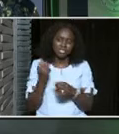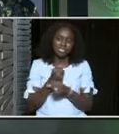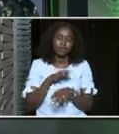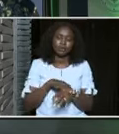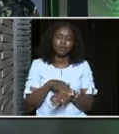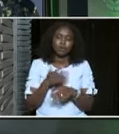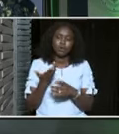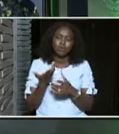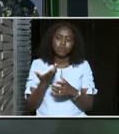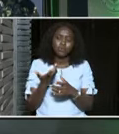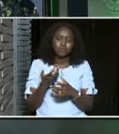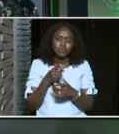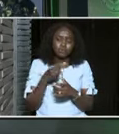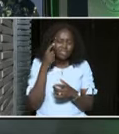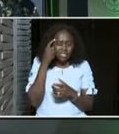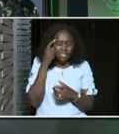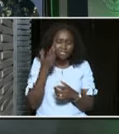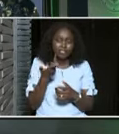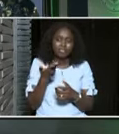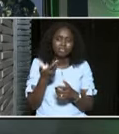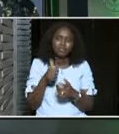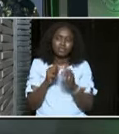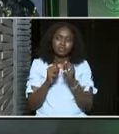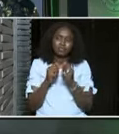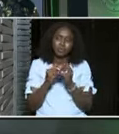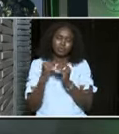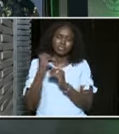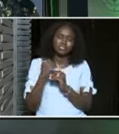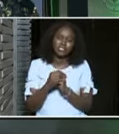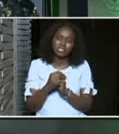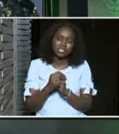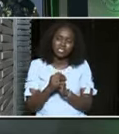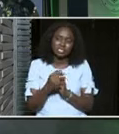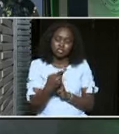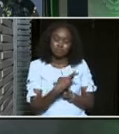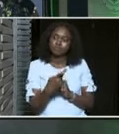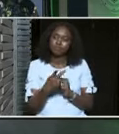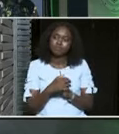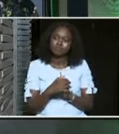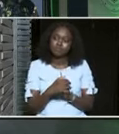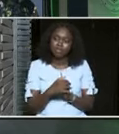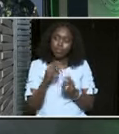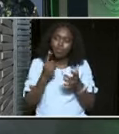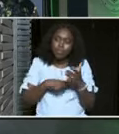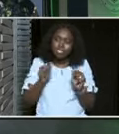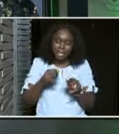pair of Kwankwaso and Ida Osa? What do you think can make them, you know, come out better